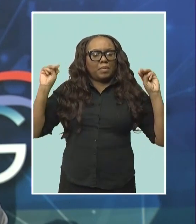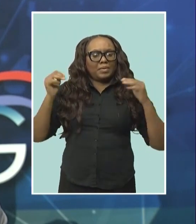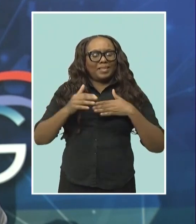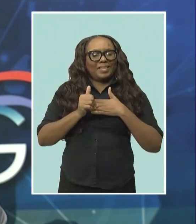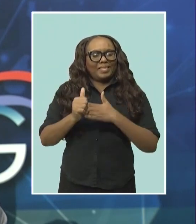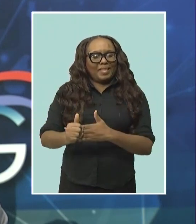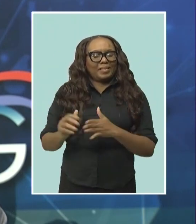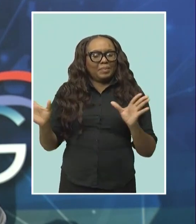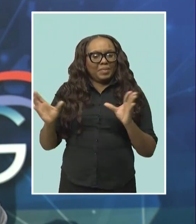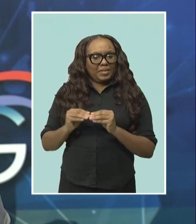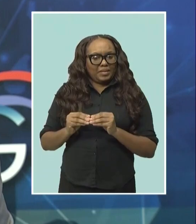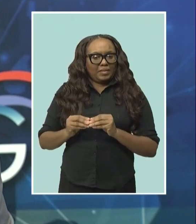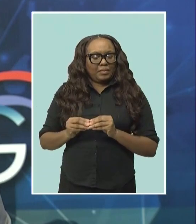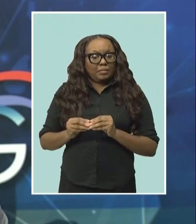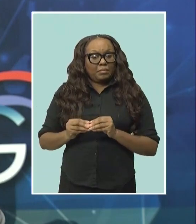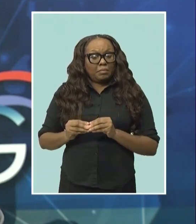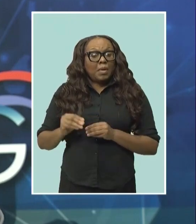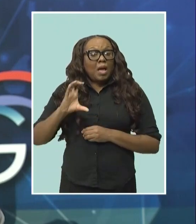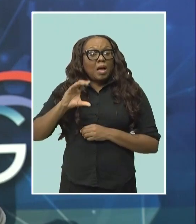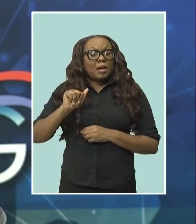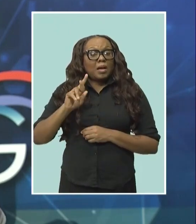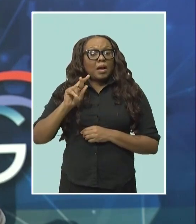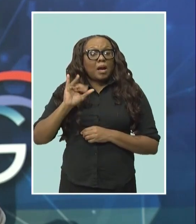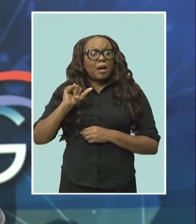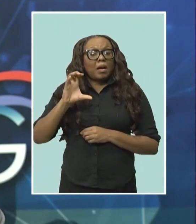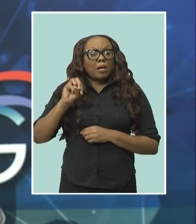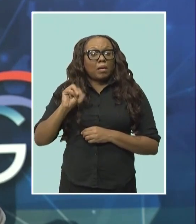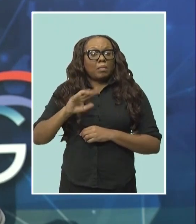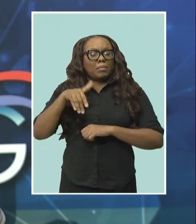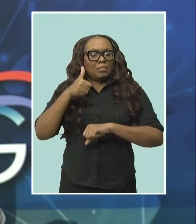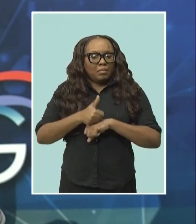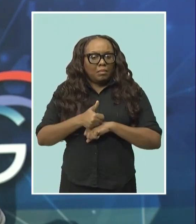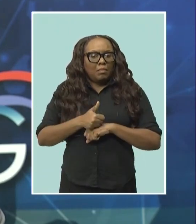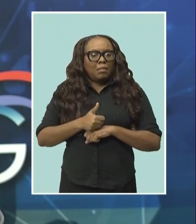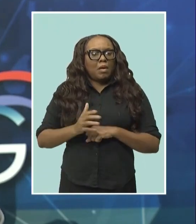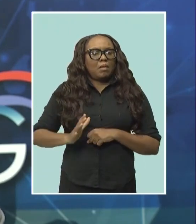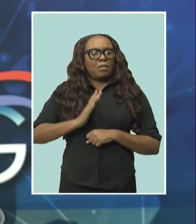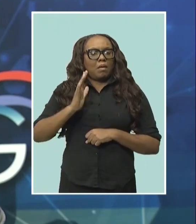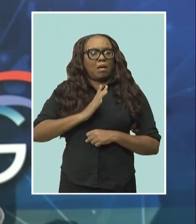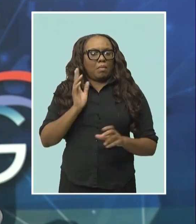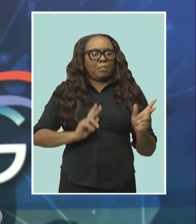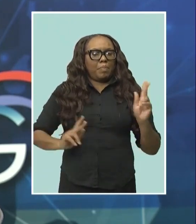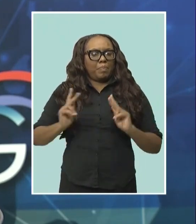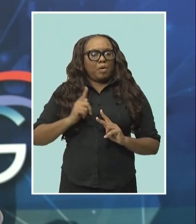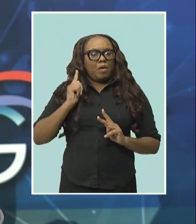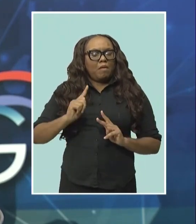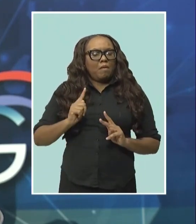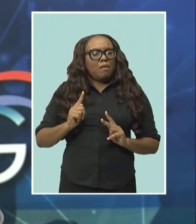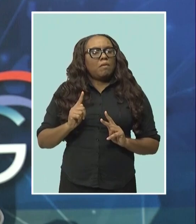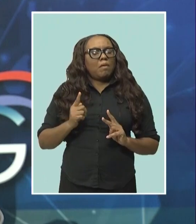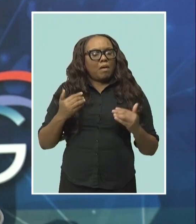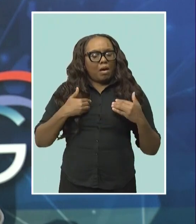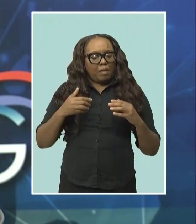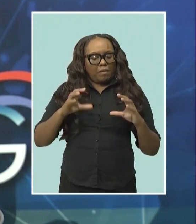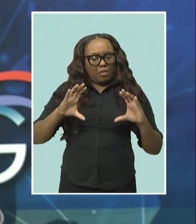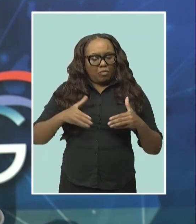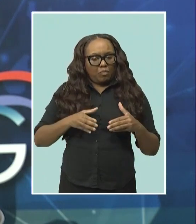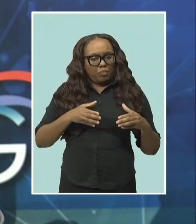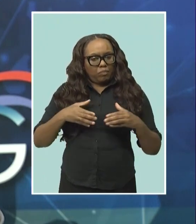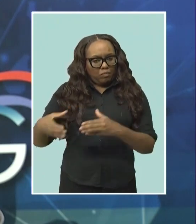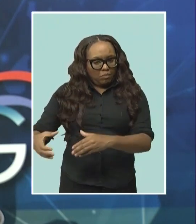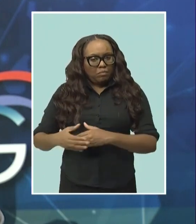Well, CARICOM has also established an eminent persons group to take the process forward. The eminent persons group consists of former